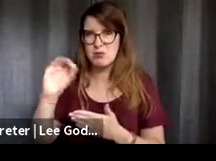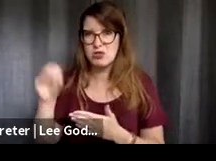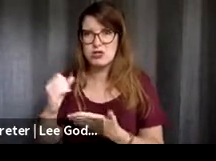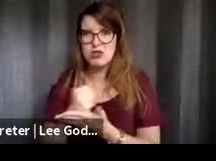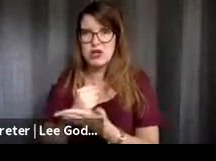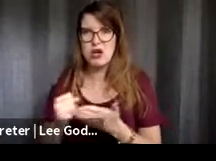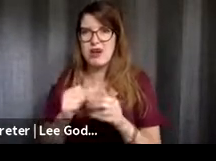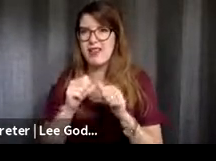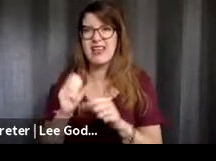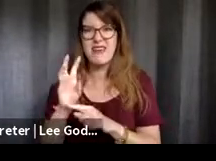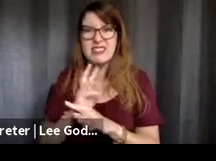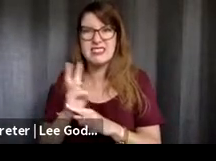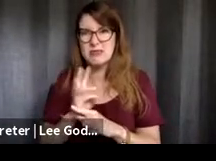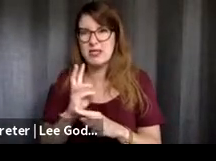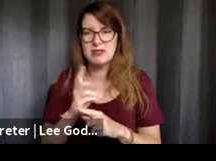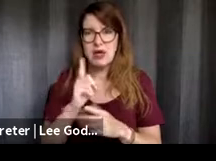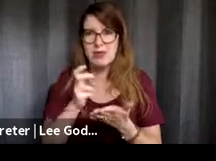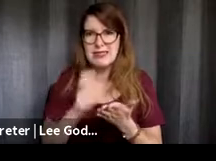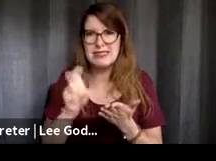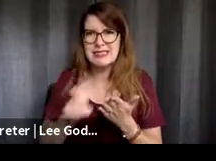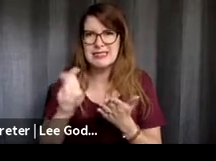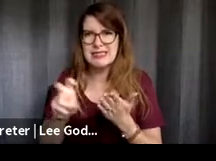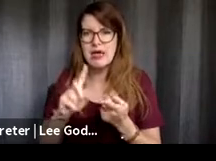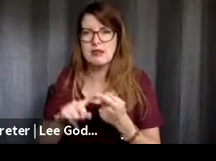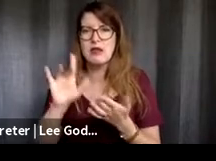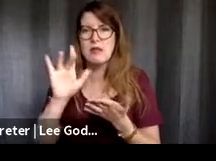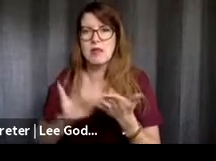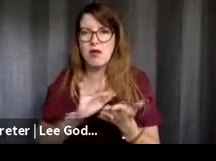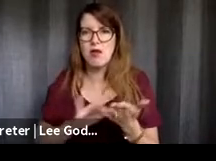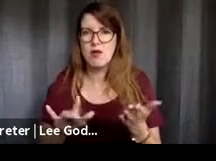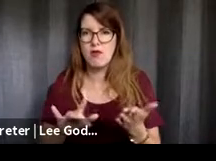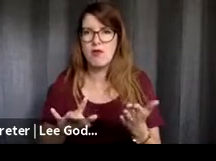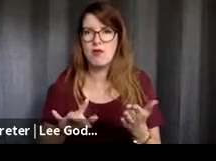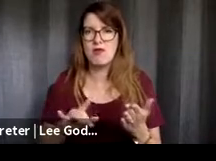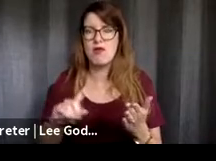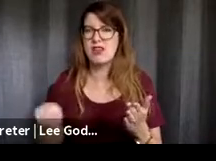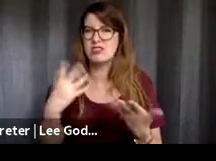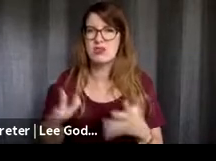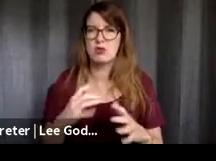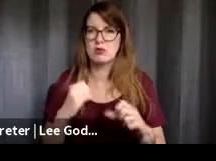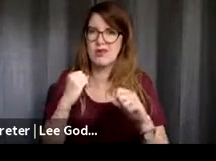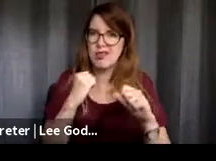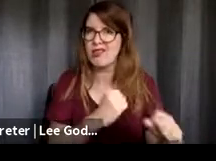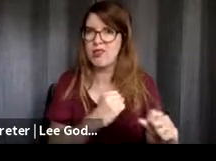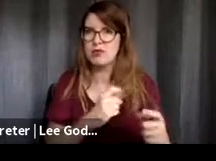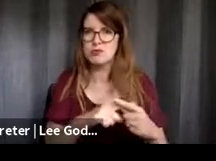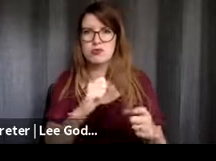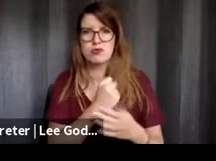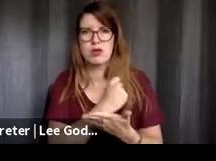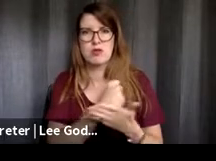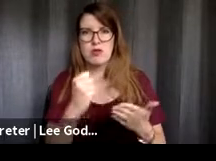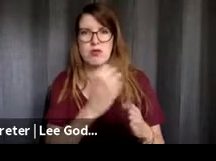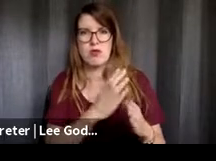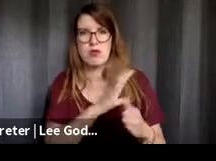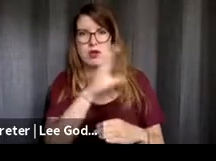every 6 months until I had paid off all of my debt. I just was not going to be beholden to the credit card companies. And all through my